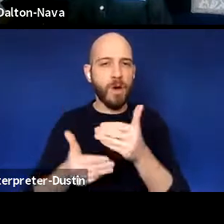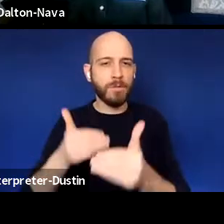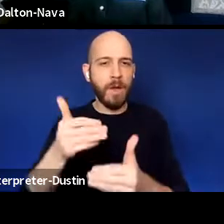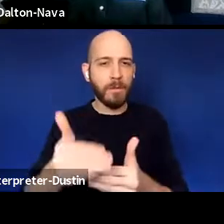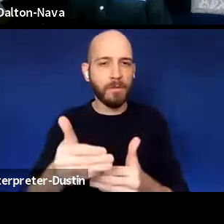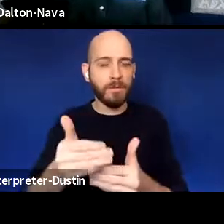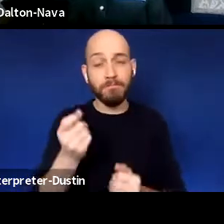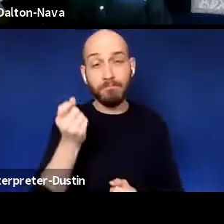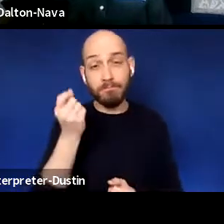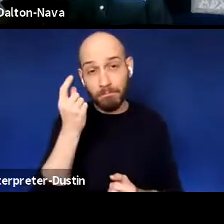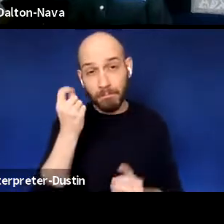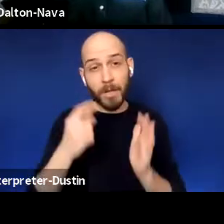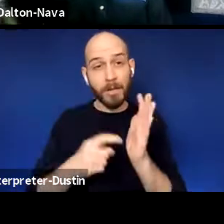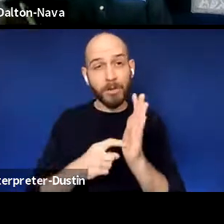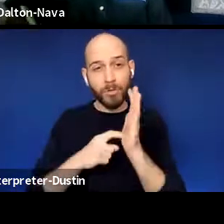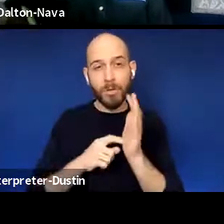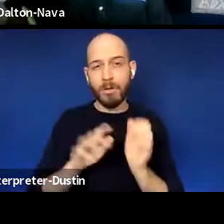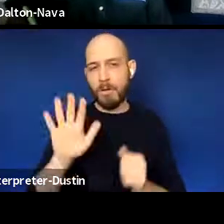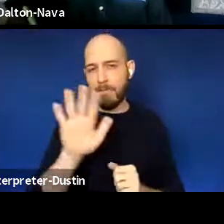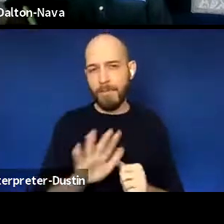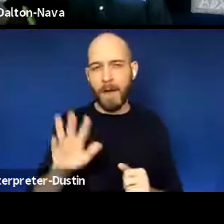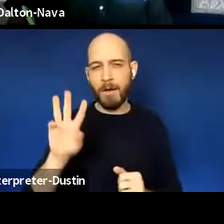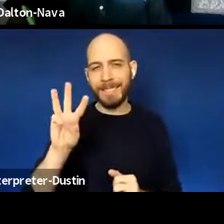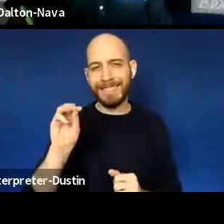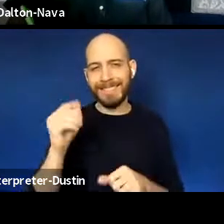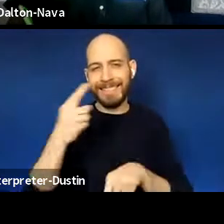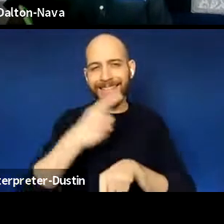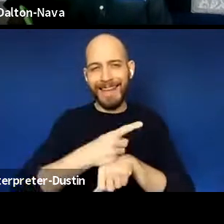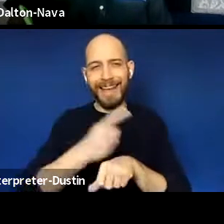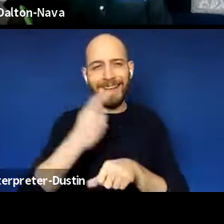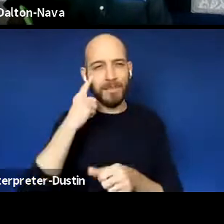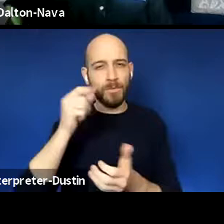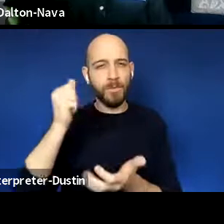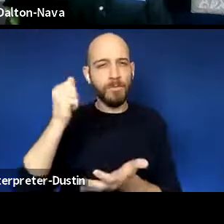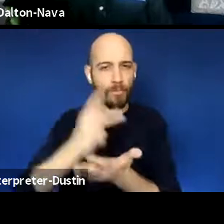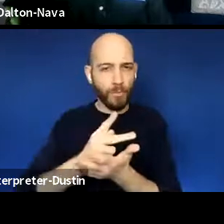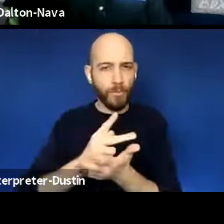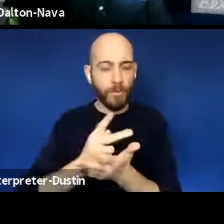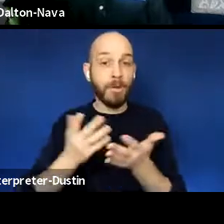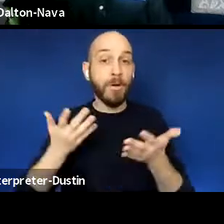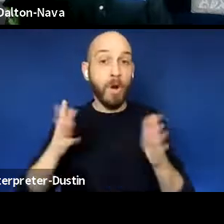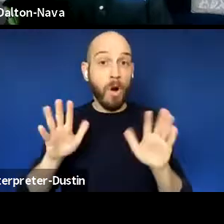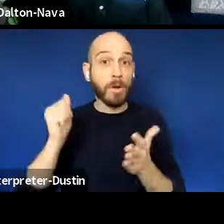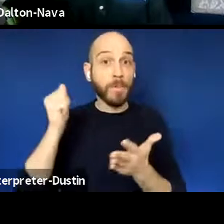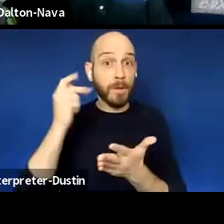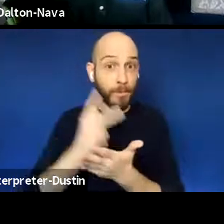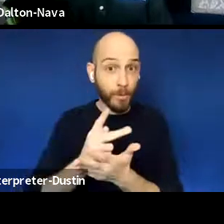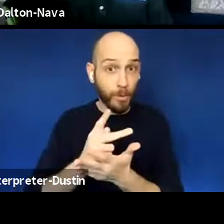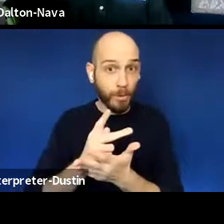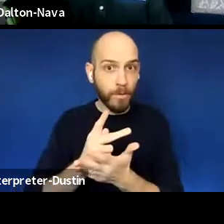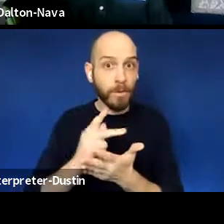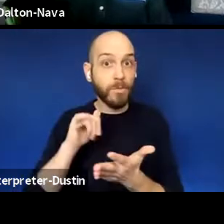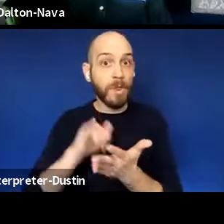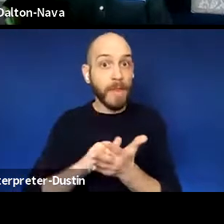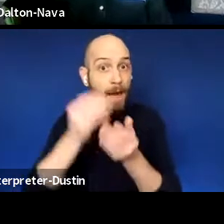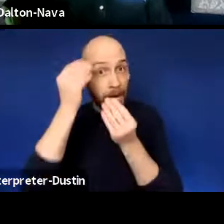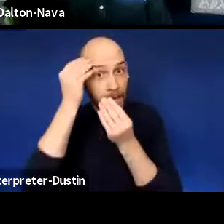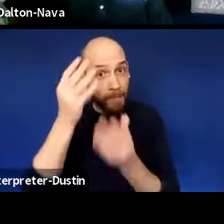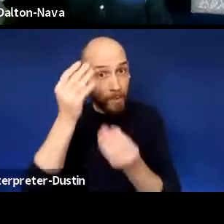approved. It has been approved and we have shared that information with licensees in the legal